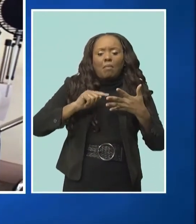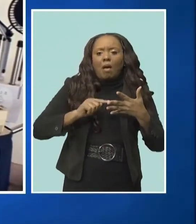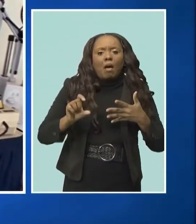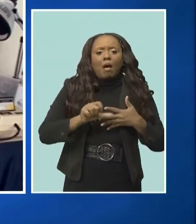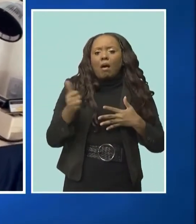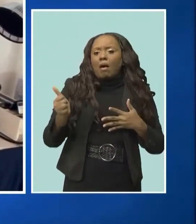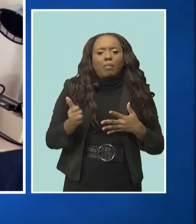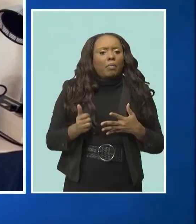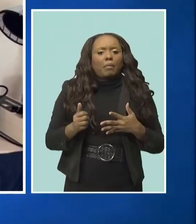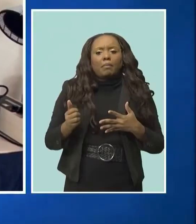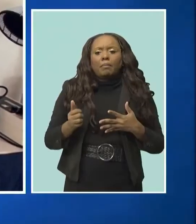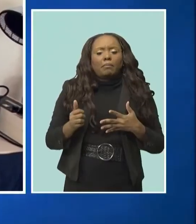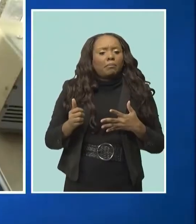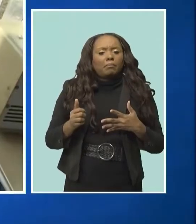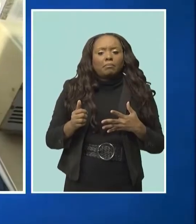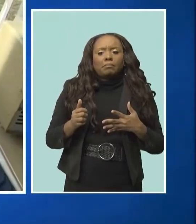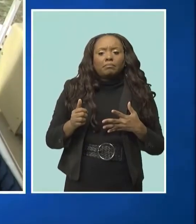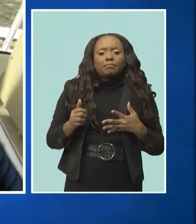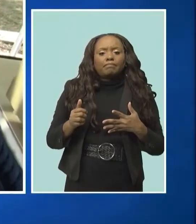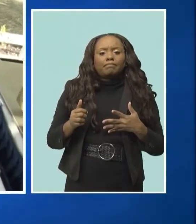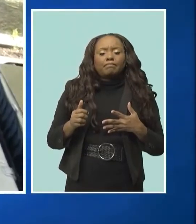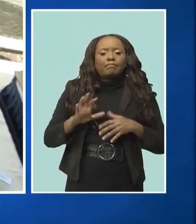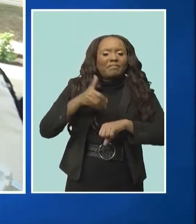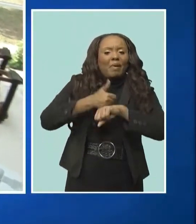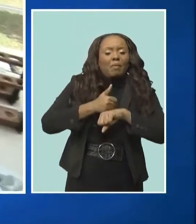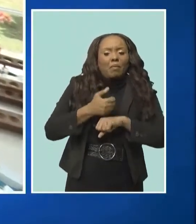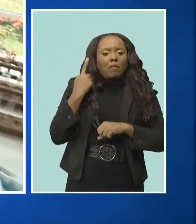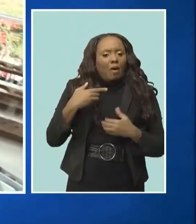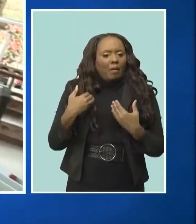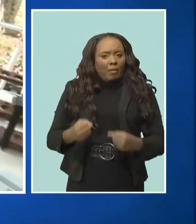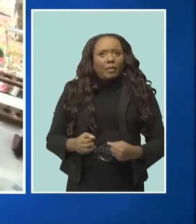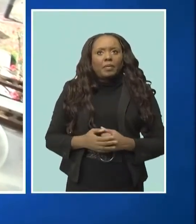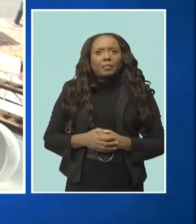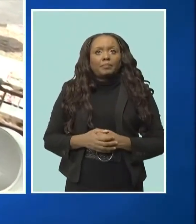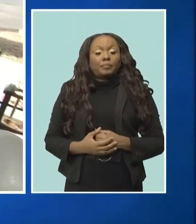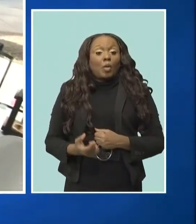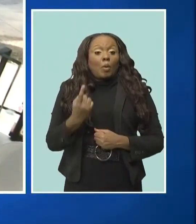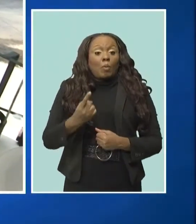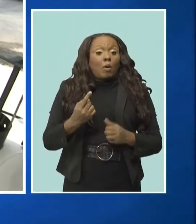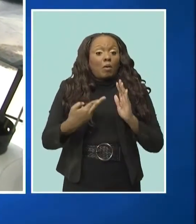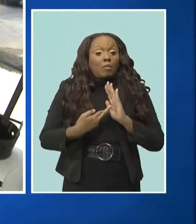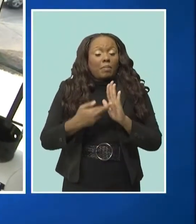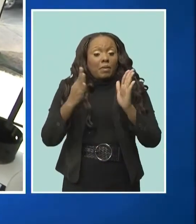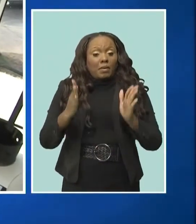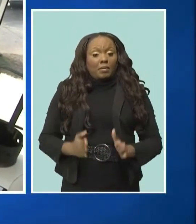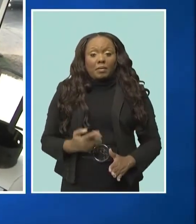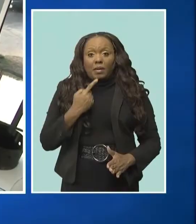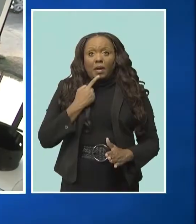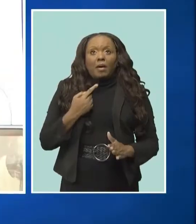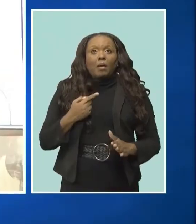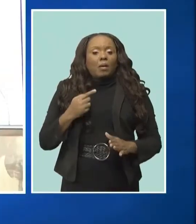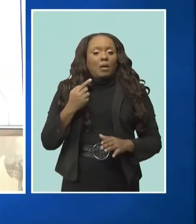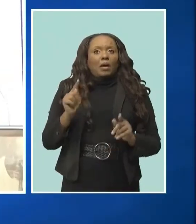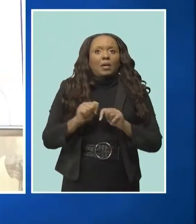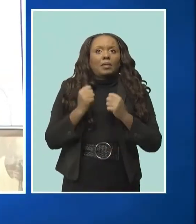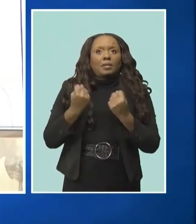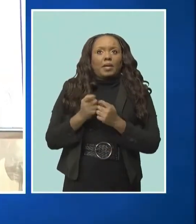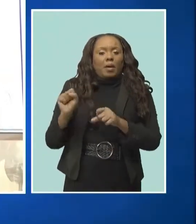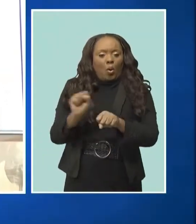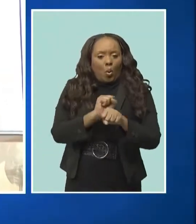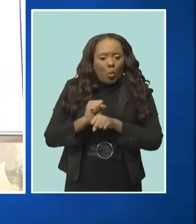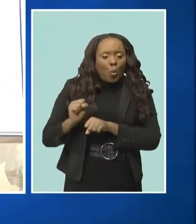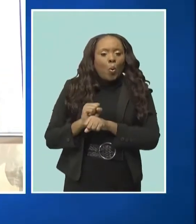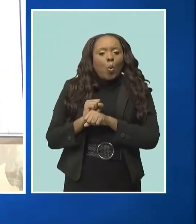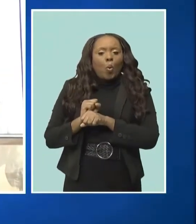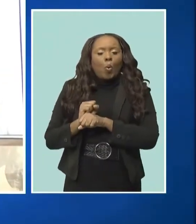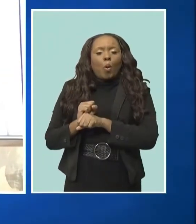Kimberly Phillips, Medical Officer Health at the Brantford Tate Polyclinic, told CBC News that a team worked on the exhibit just as it's a team